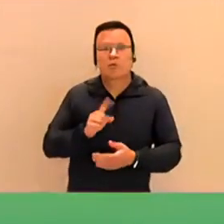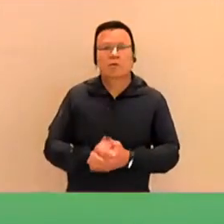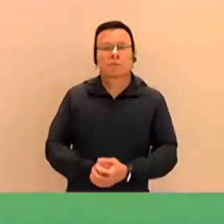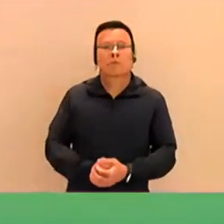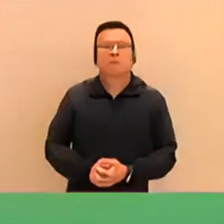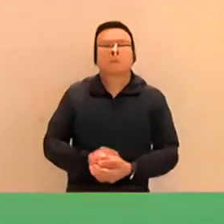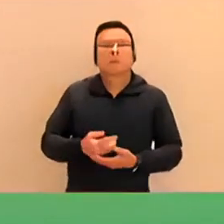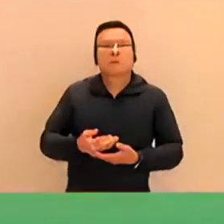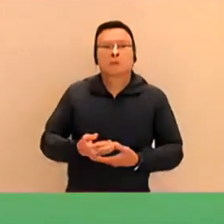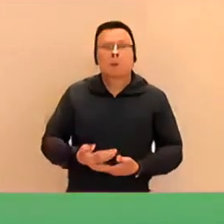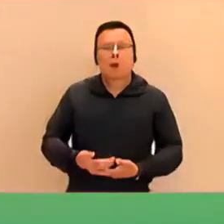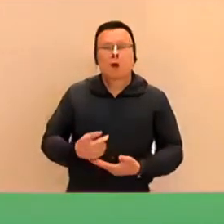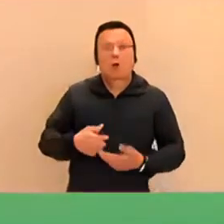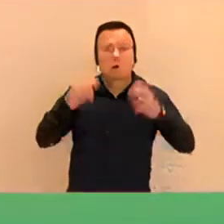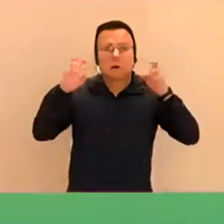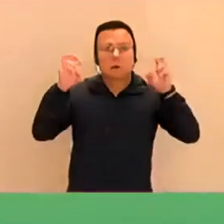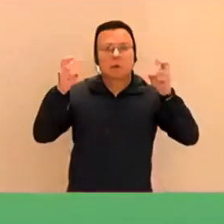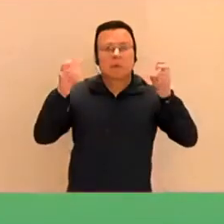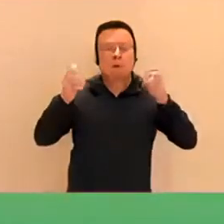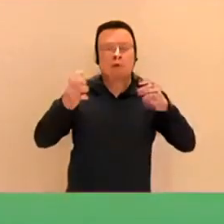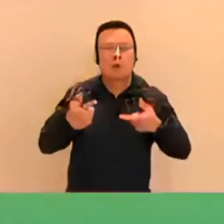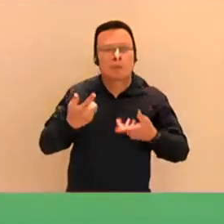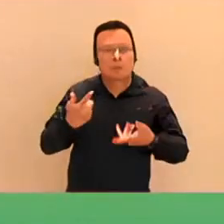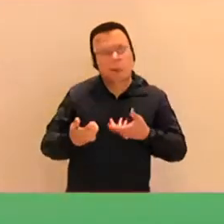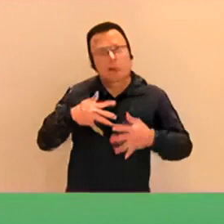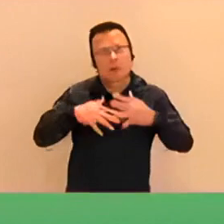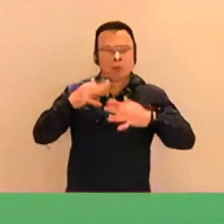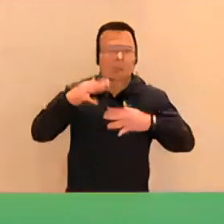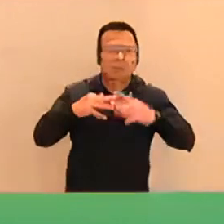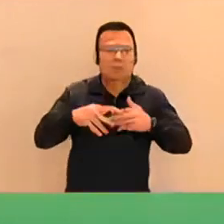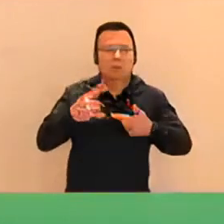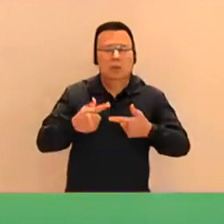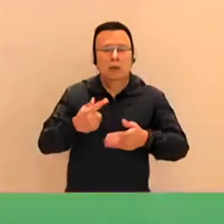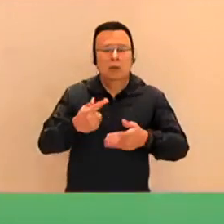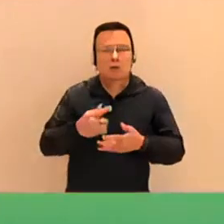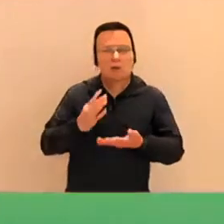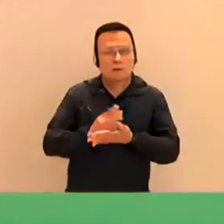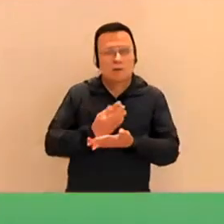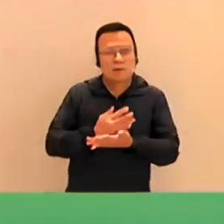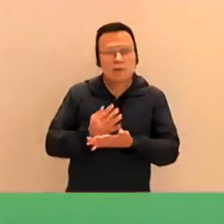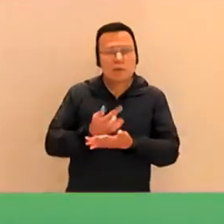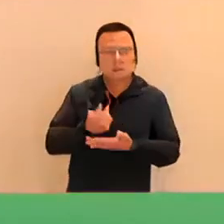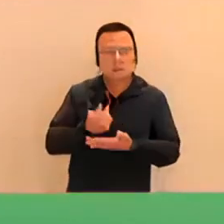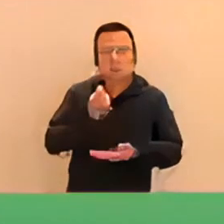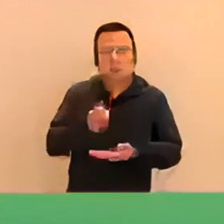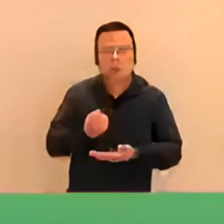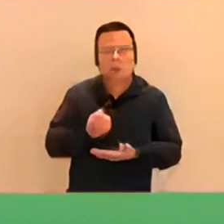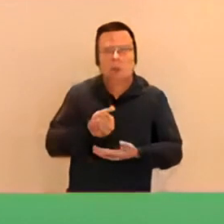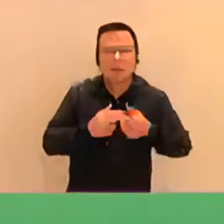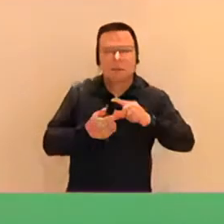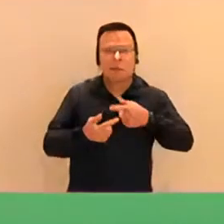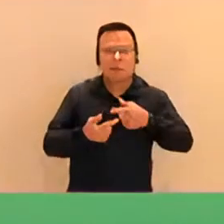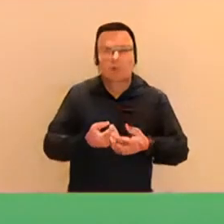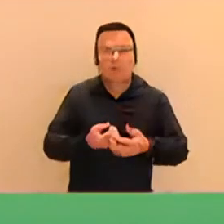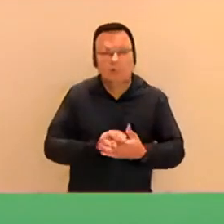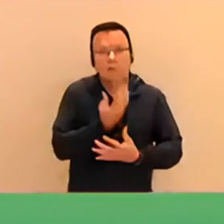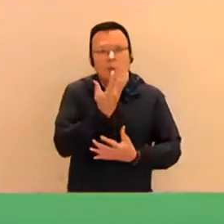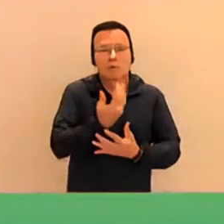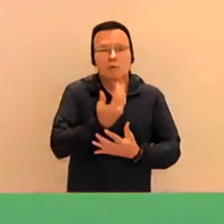I try to make it more attractive to everyone in this room. Thank you. So I'll start